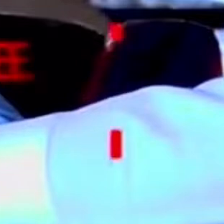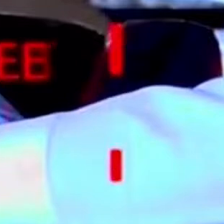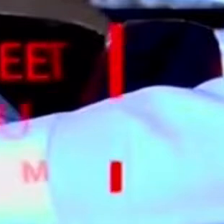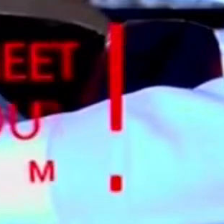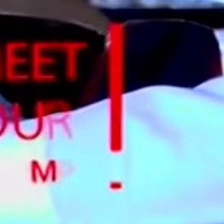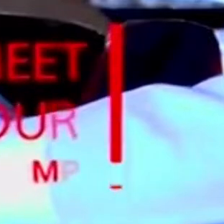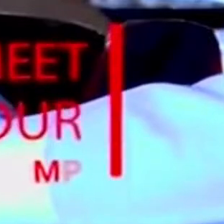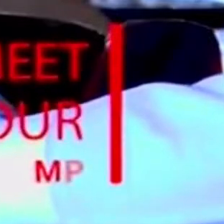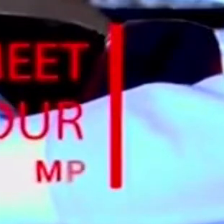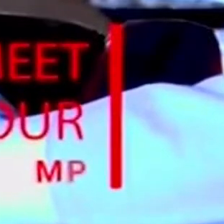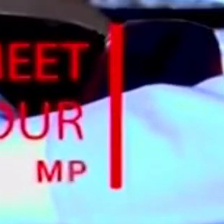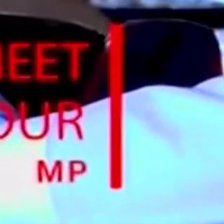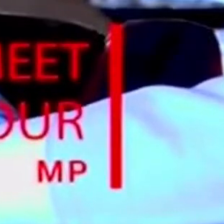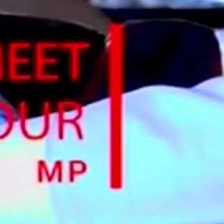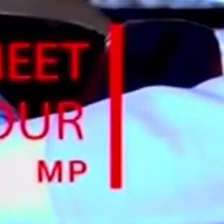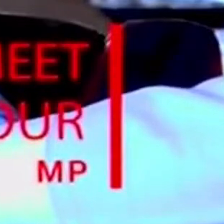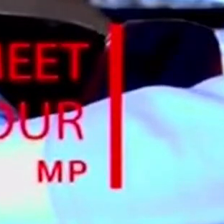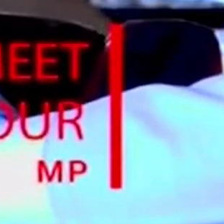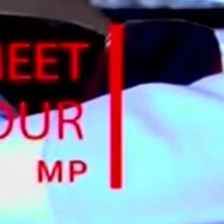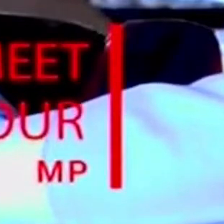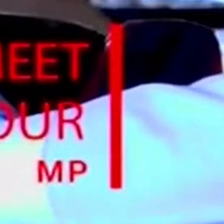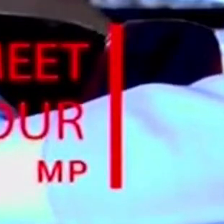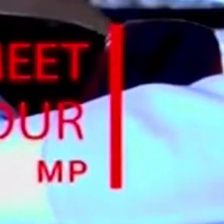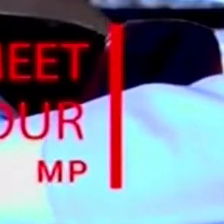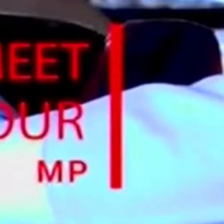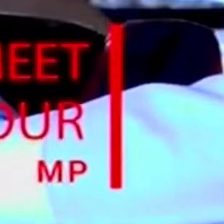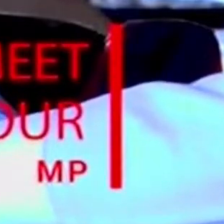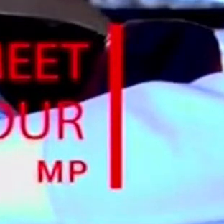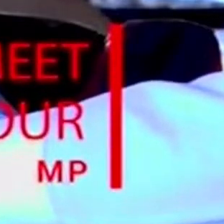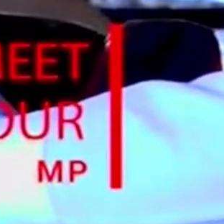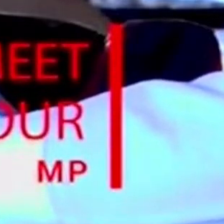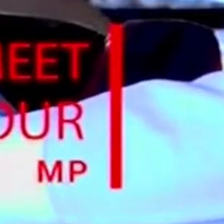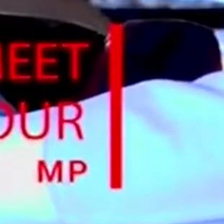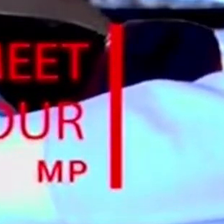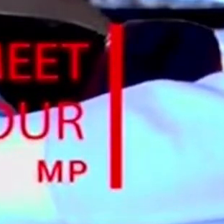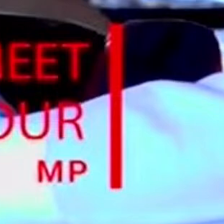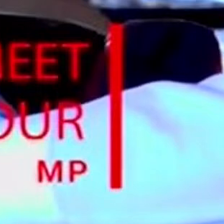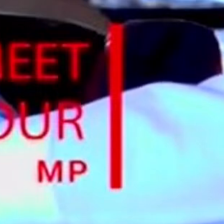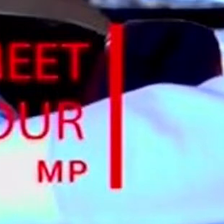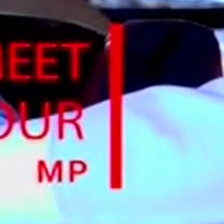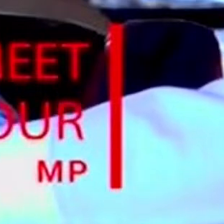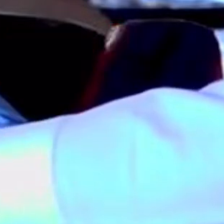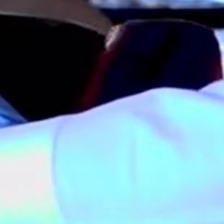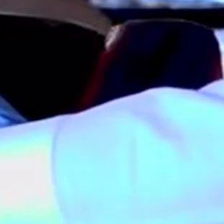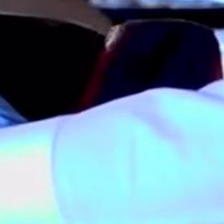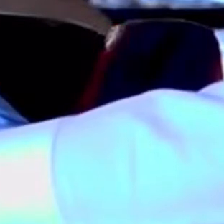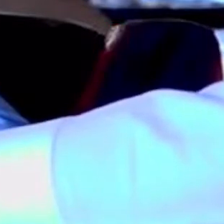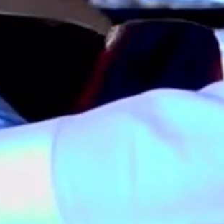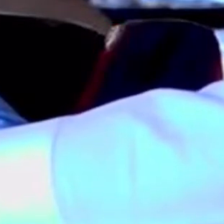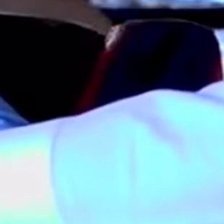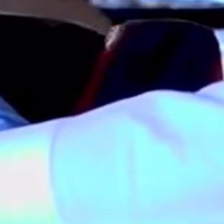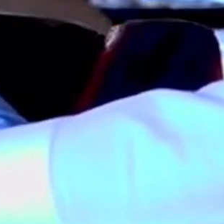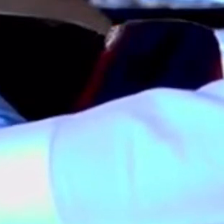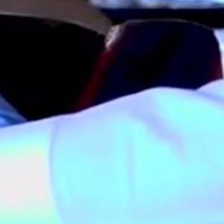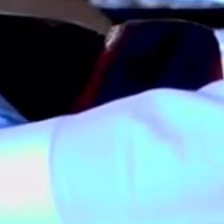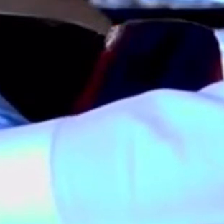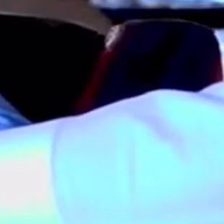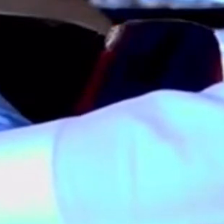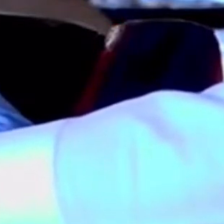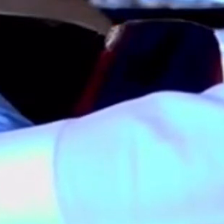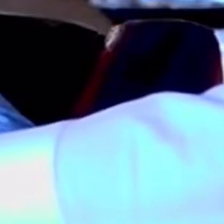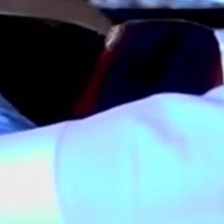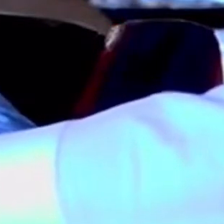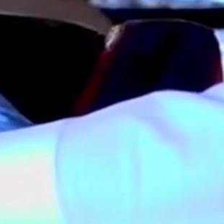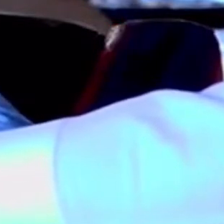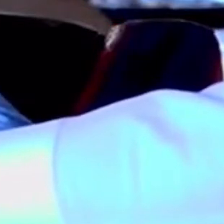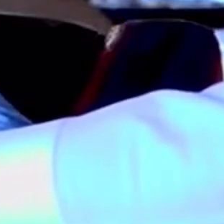Mpika is a very dynamic constituency. First and foremost, politically, that's where the founding father of Patriotic Front, the